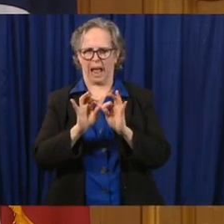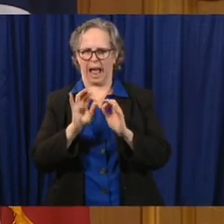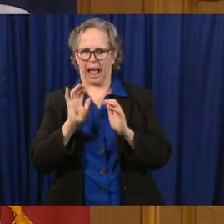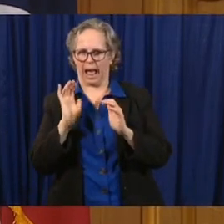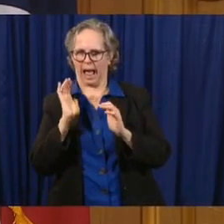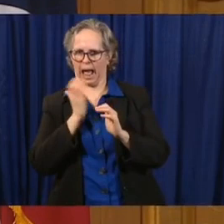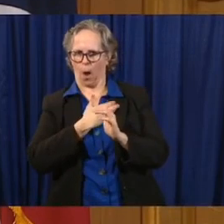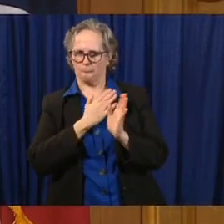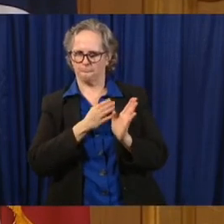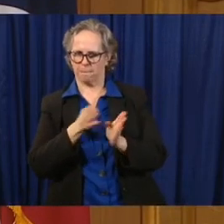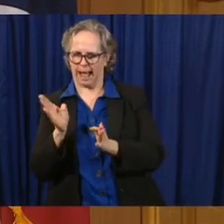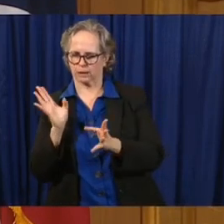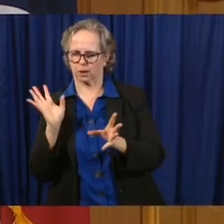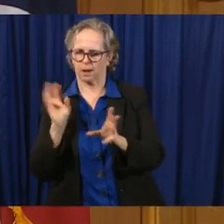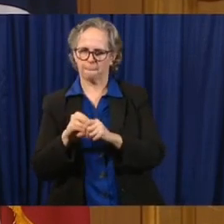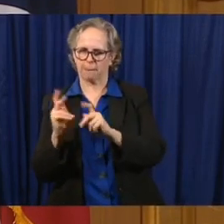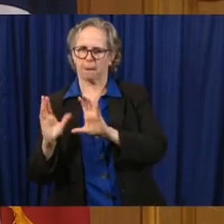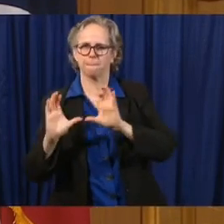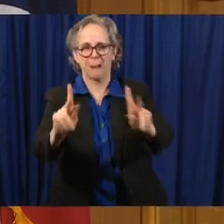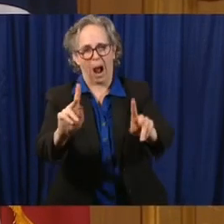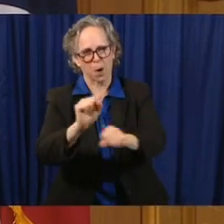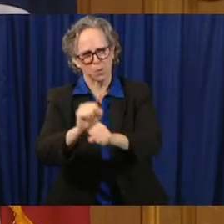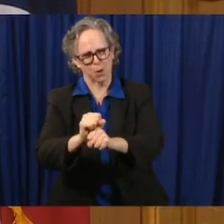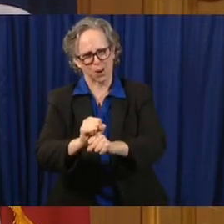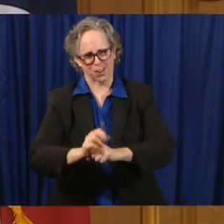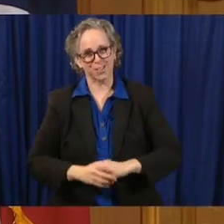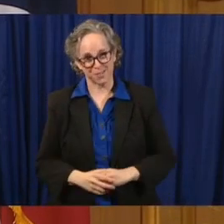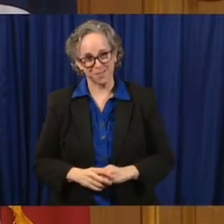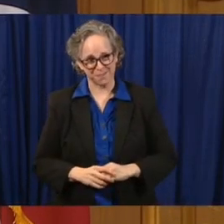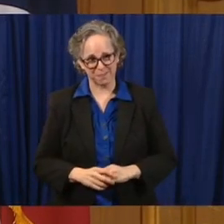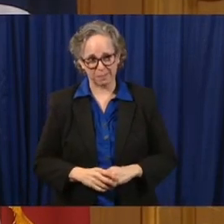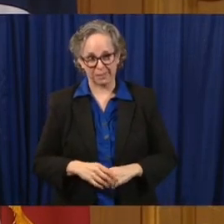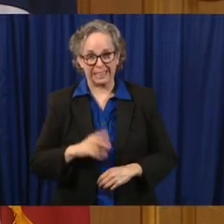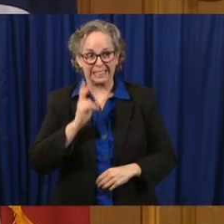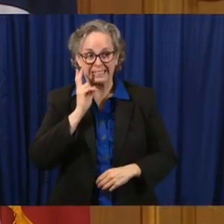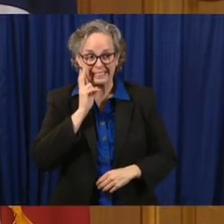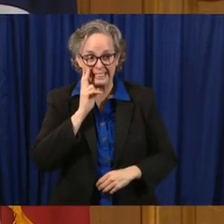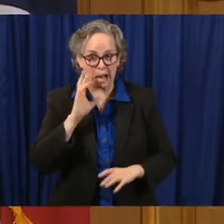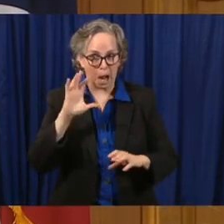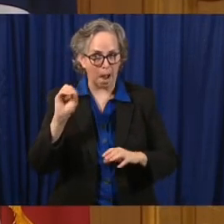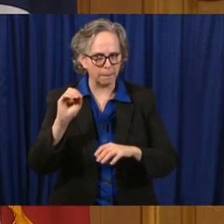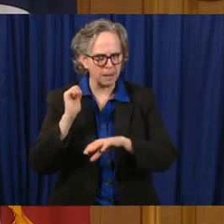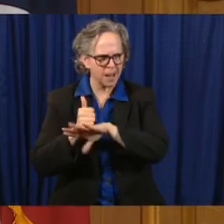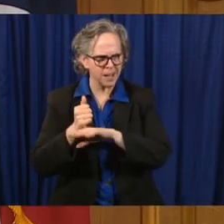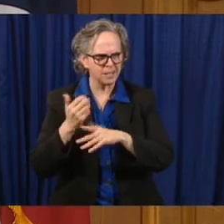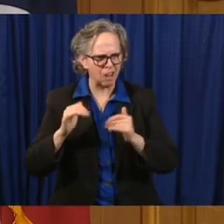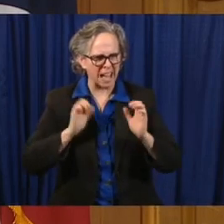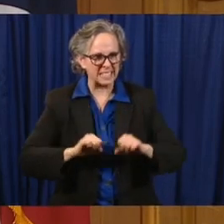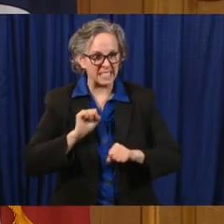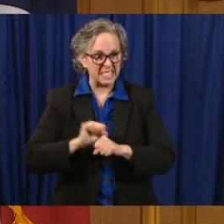there yet. And every day that goes by, we have more of ability to do